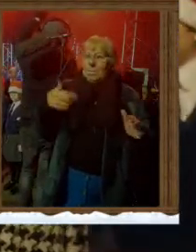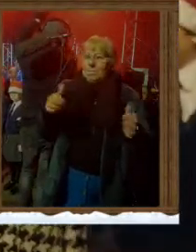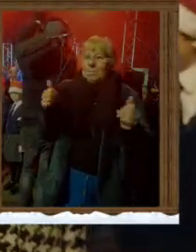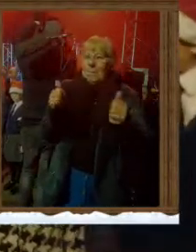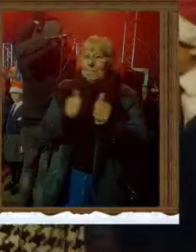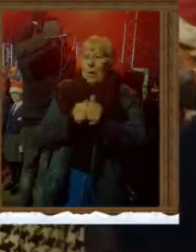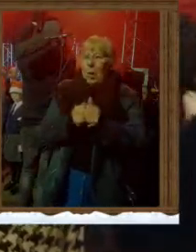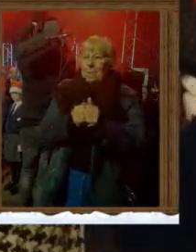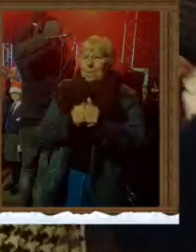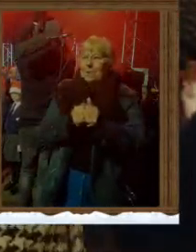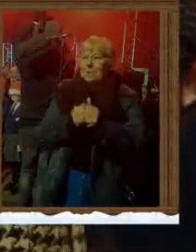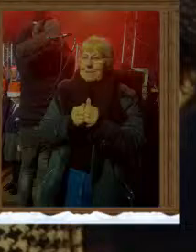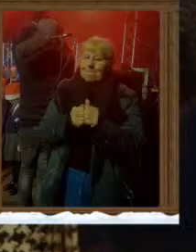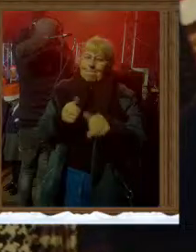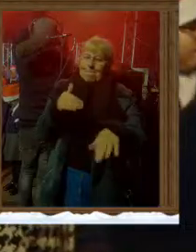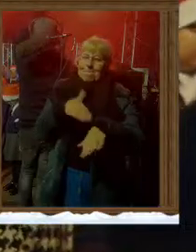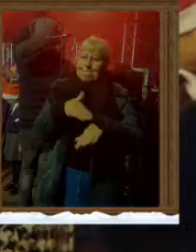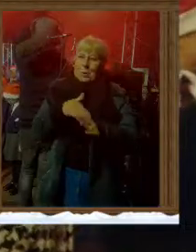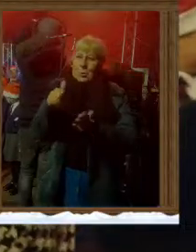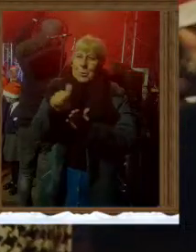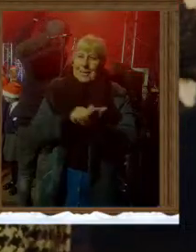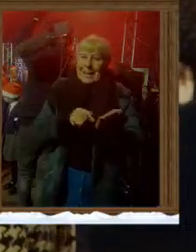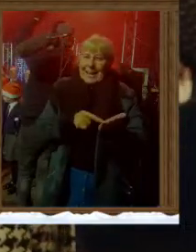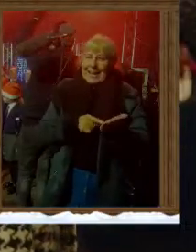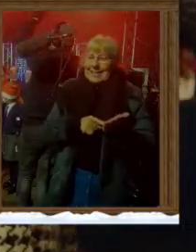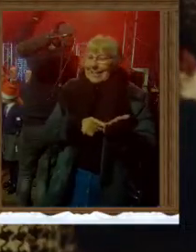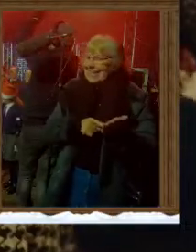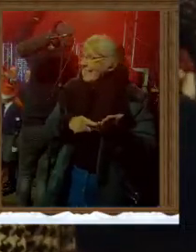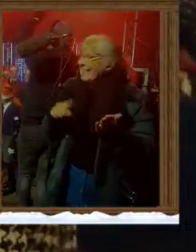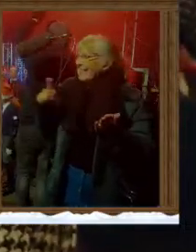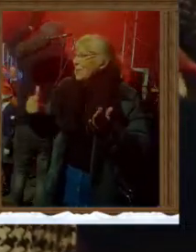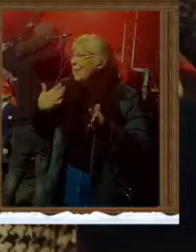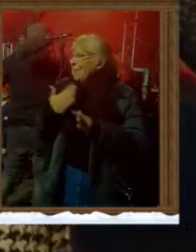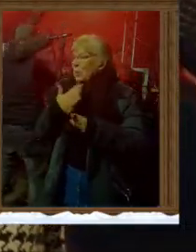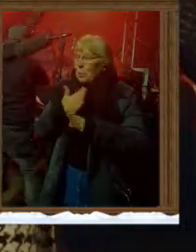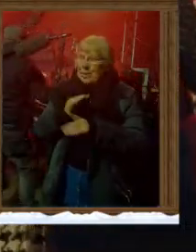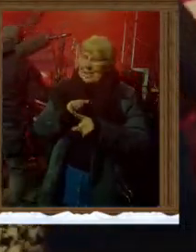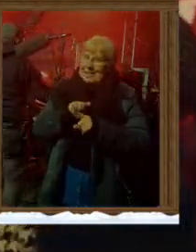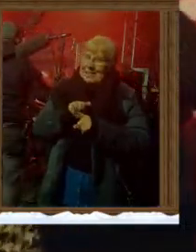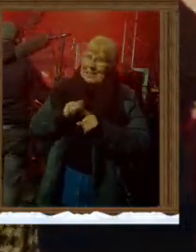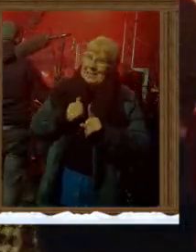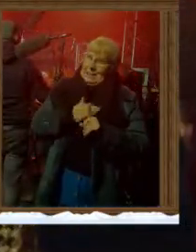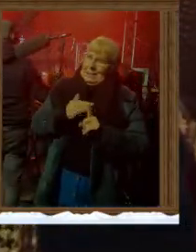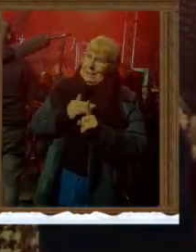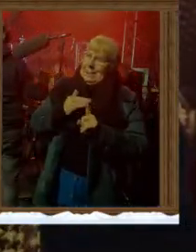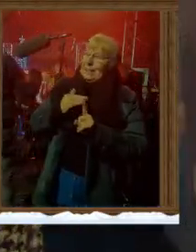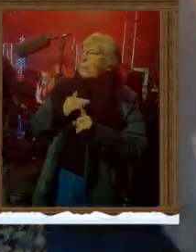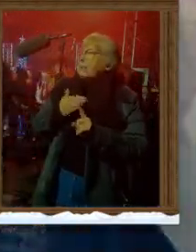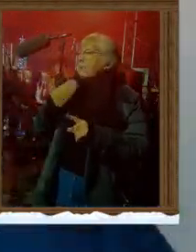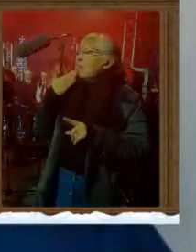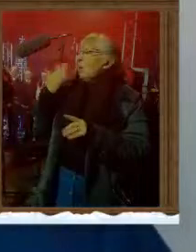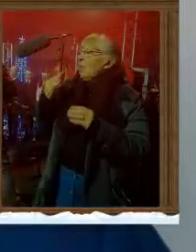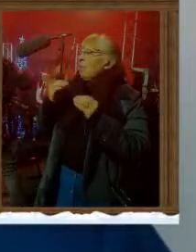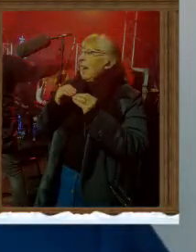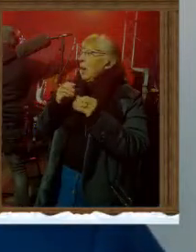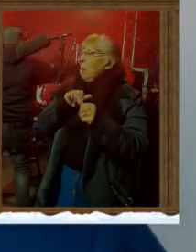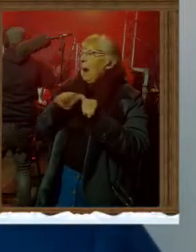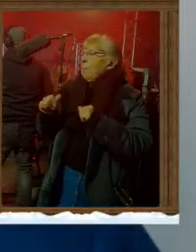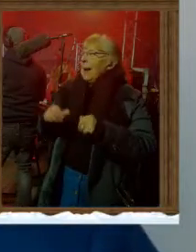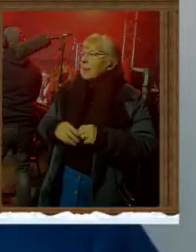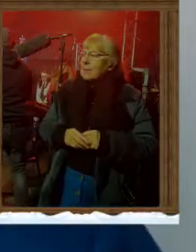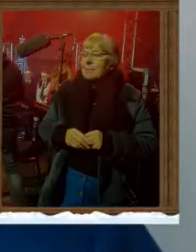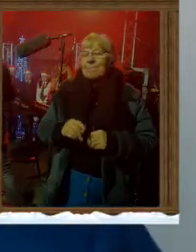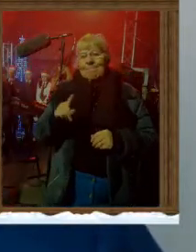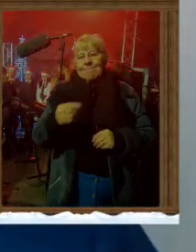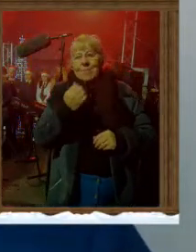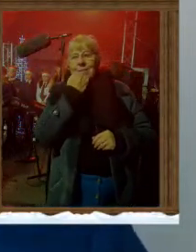Confirmed, Stuart. Yeah. You're on the naughty list. You've got some work to do. Okay, yes. Thank you, Barra. There we have it. Number